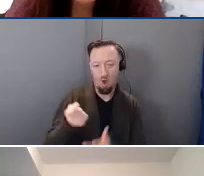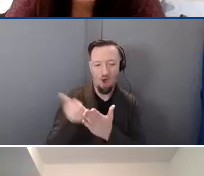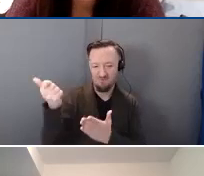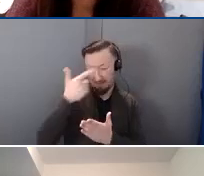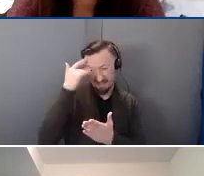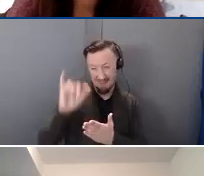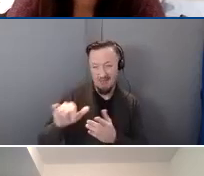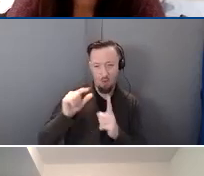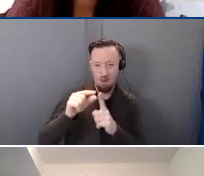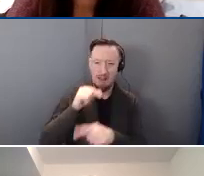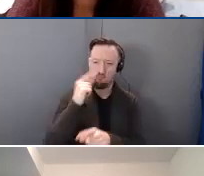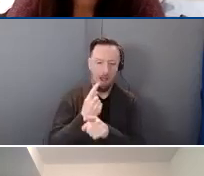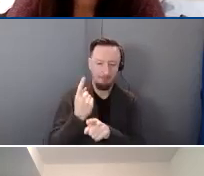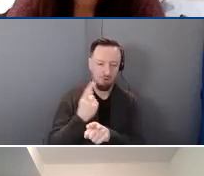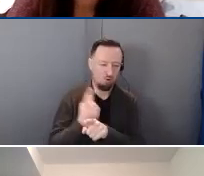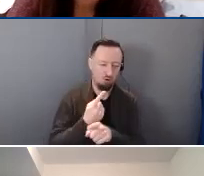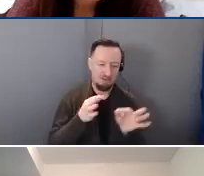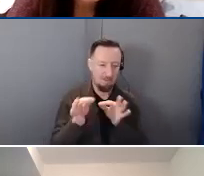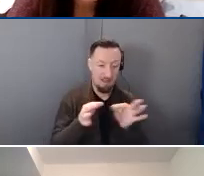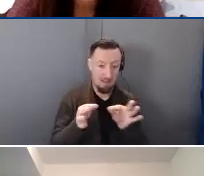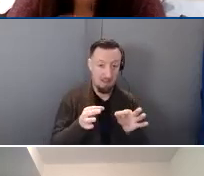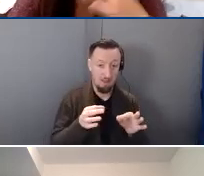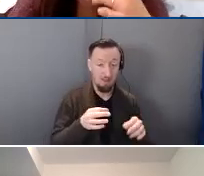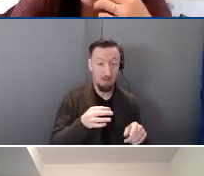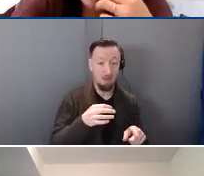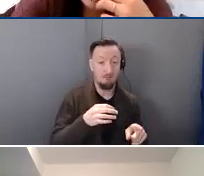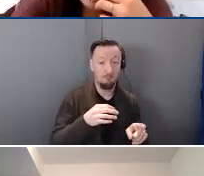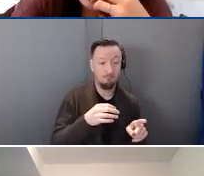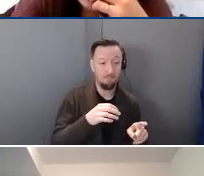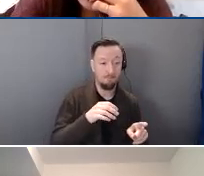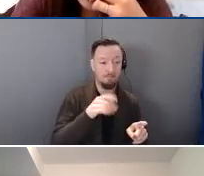adequately describe when a patient had a bioresorbable